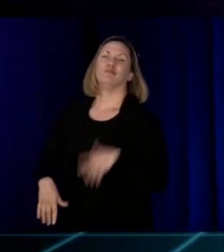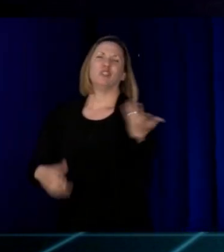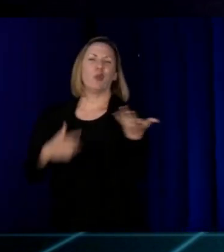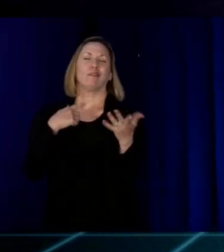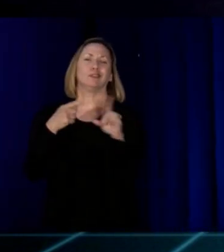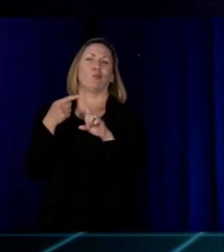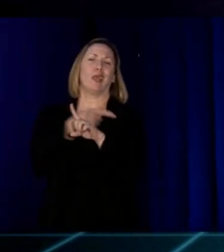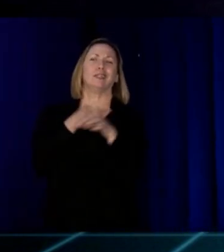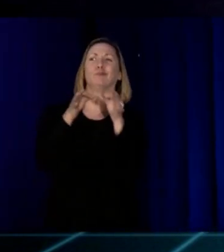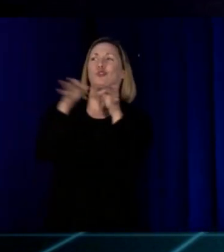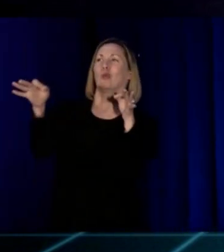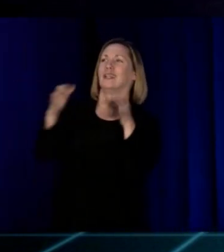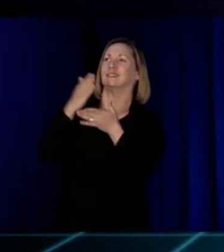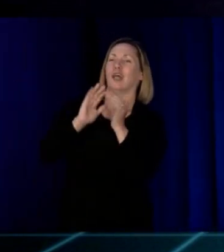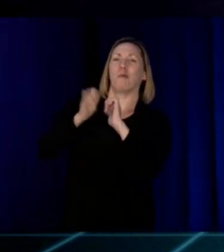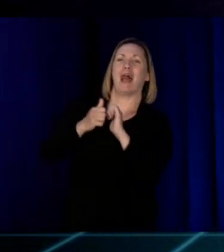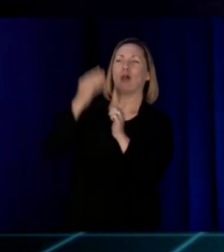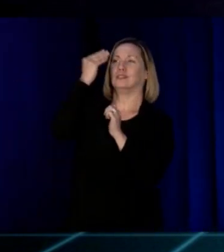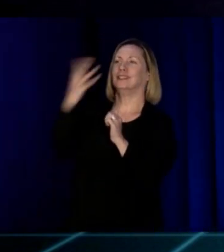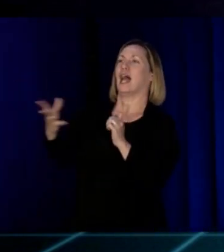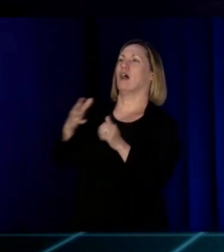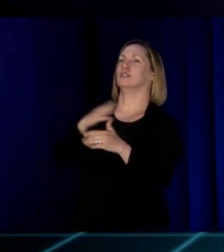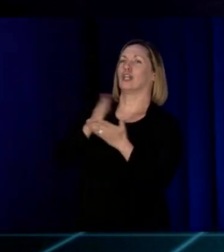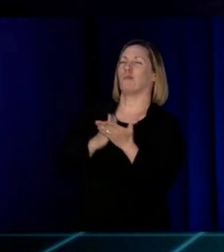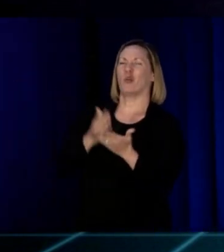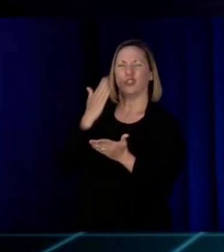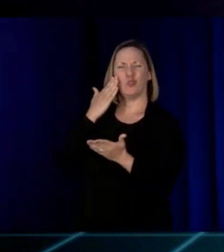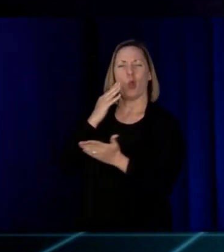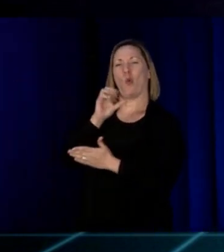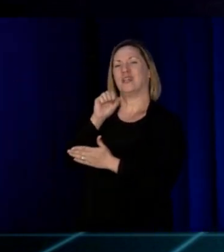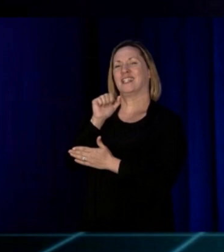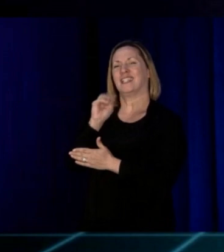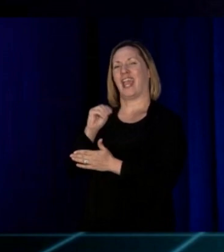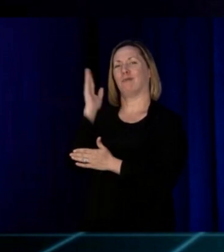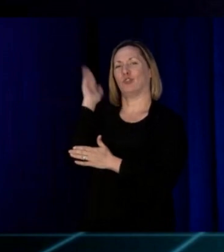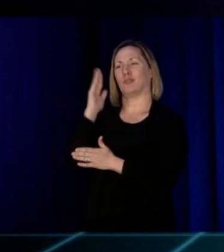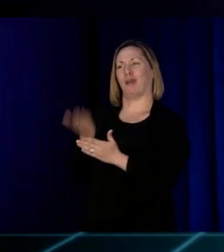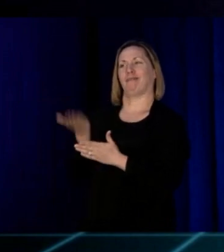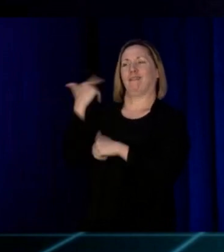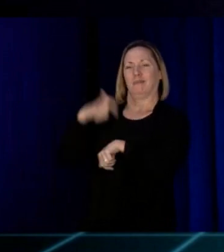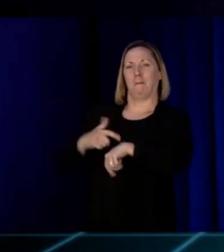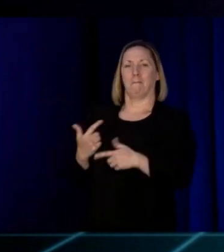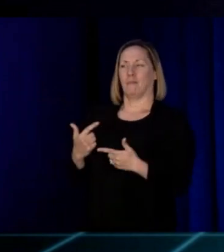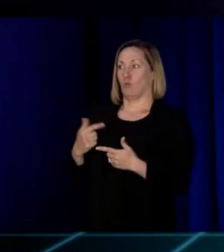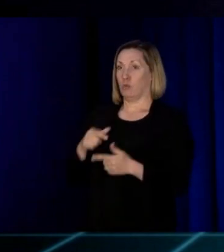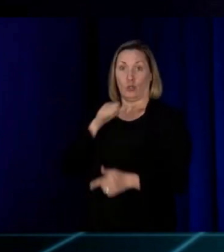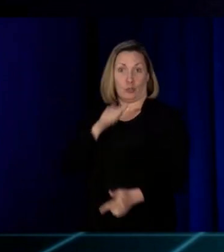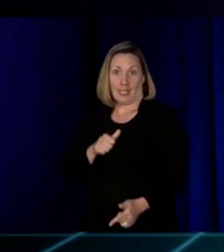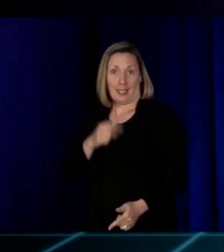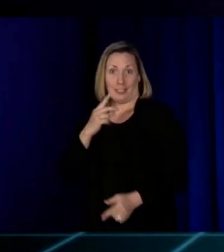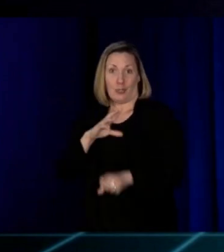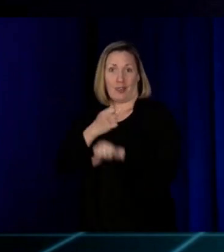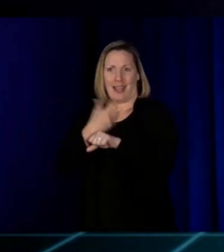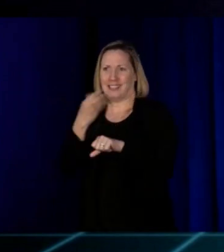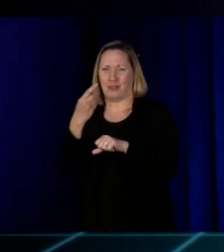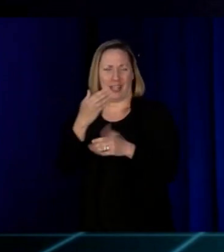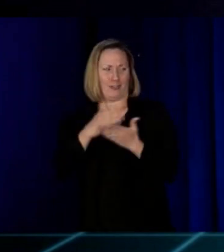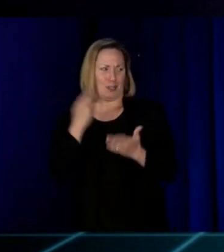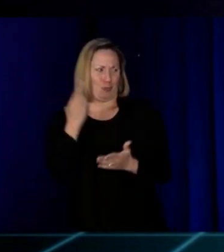that somehow tells the component. I mean, you heard Sam talk about it in the last talk, or actually you didn't because you were locked outside for some